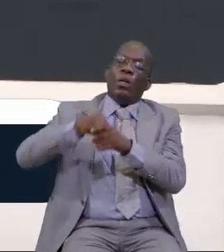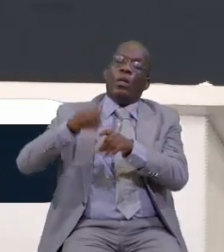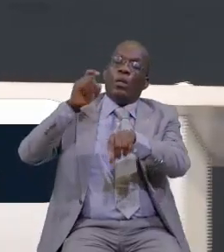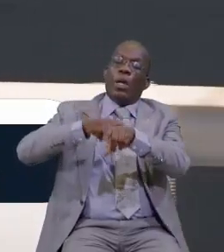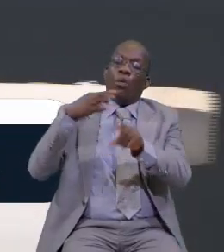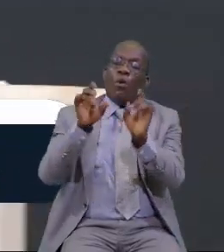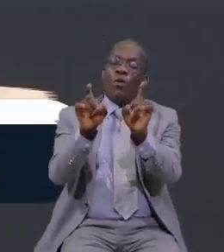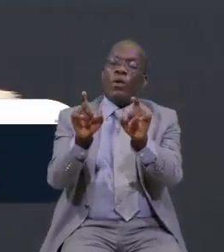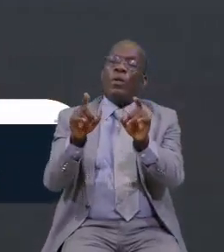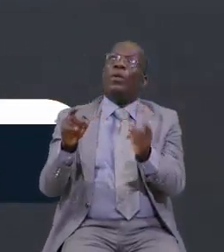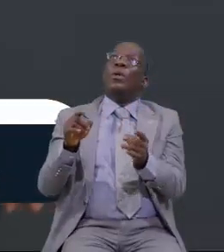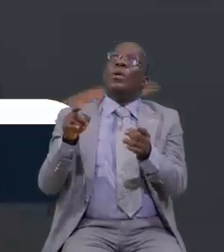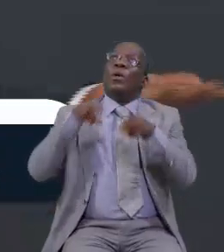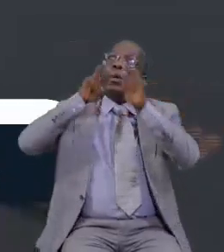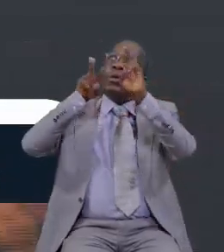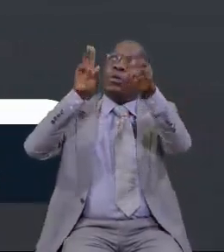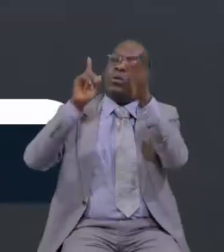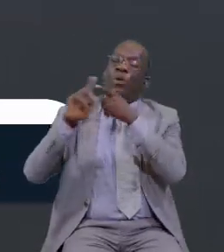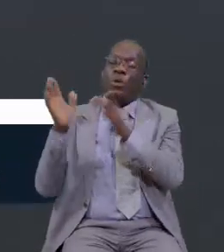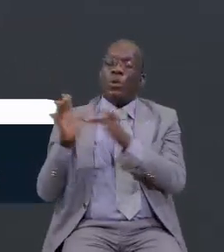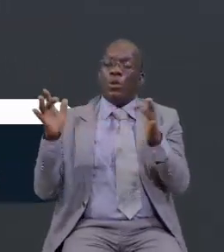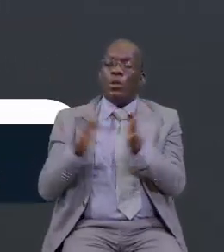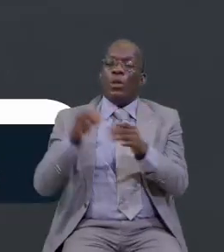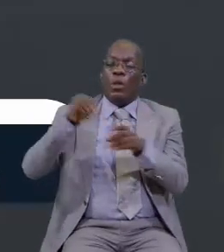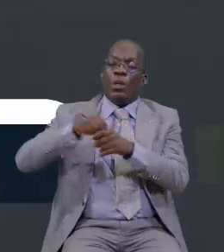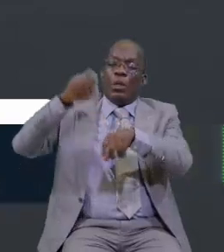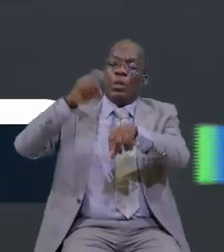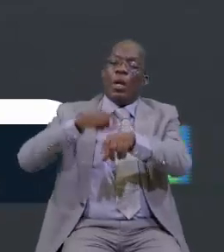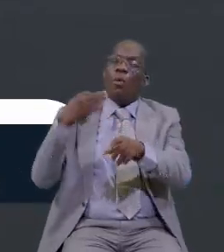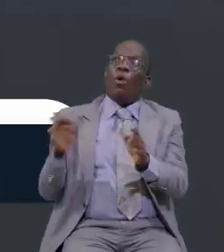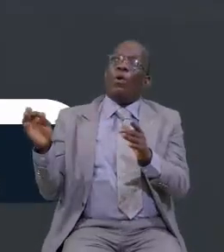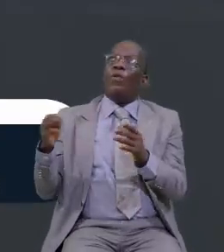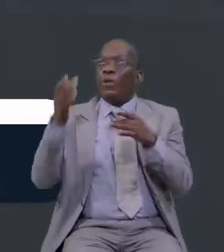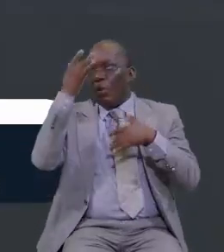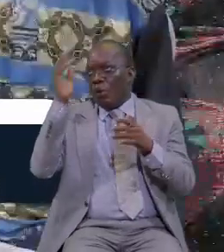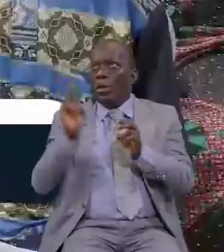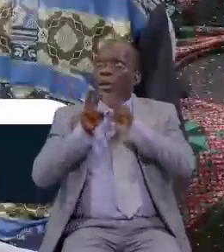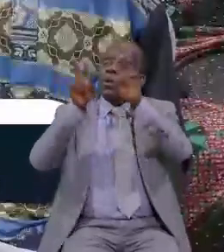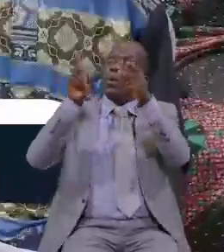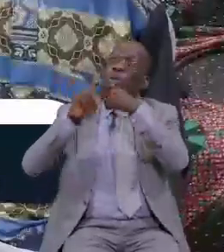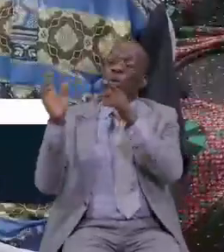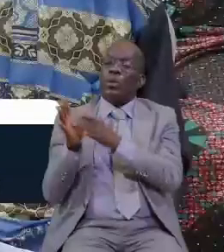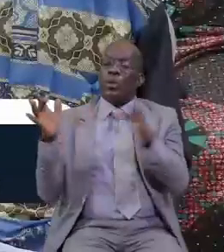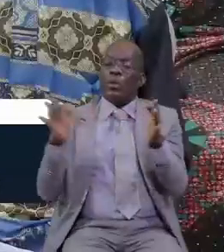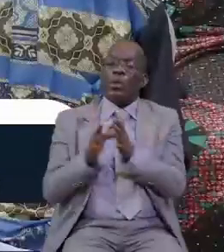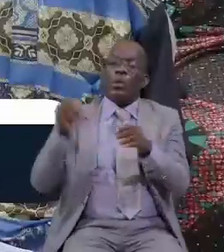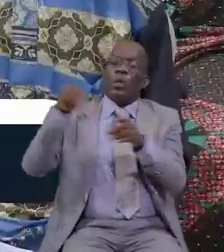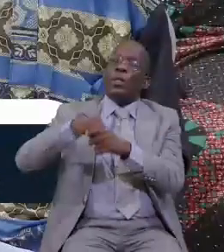looking unto Jesus. In the time of sickness, looking unto Jesus. In the time